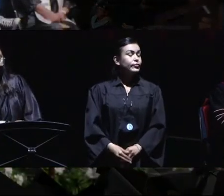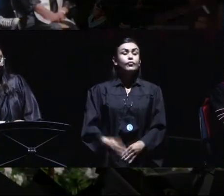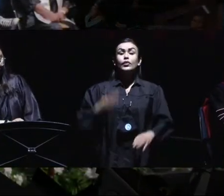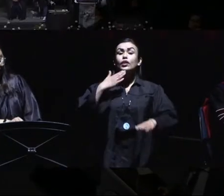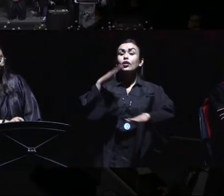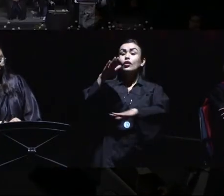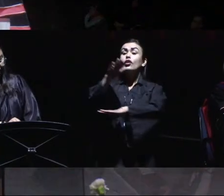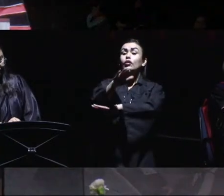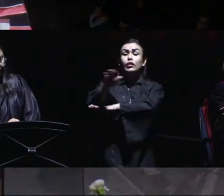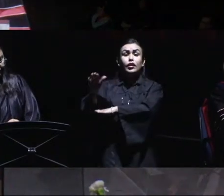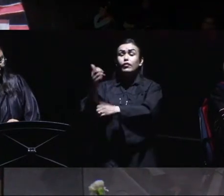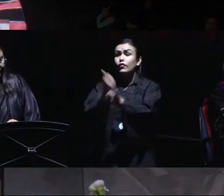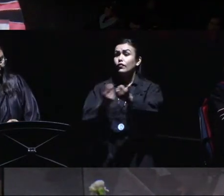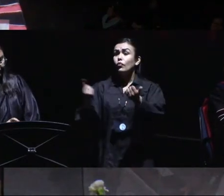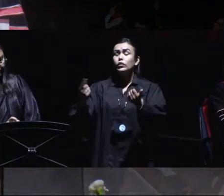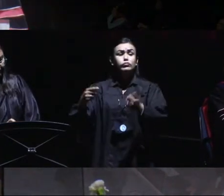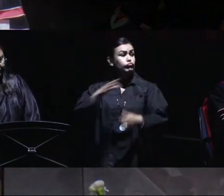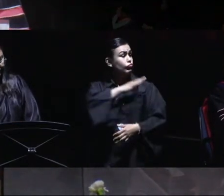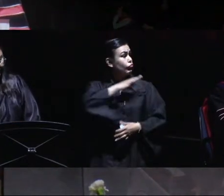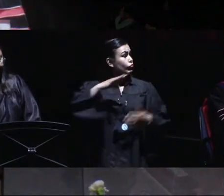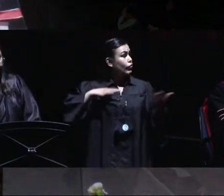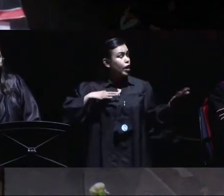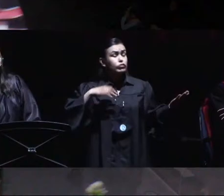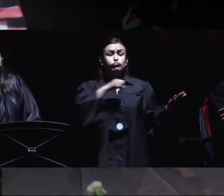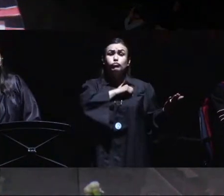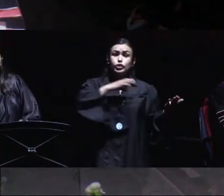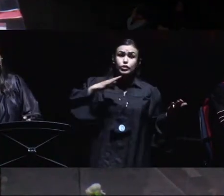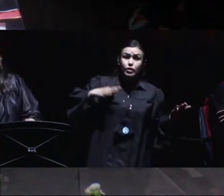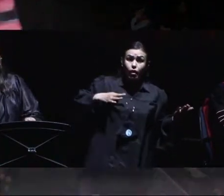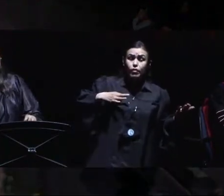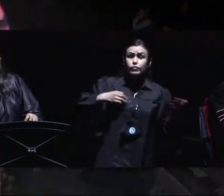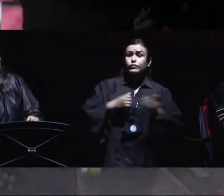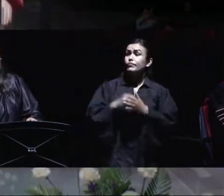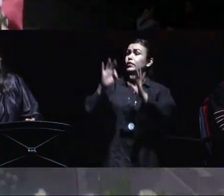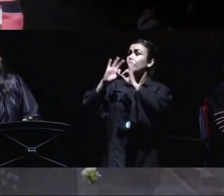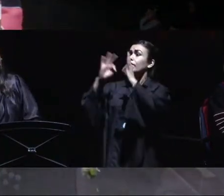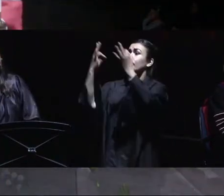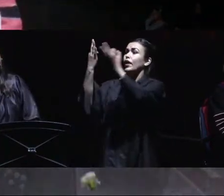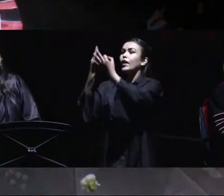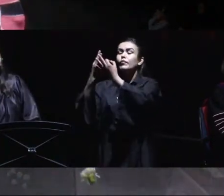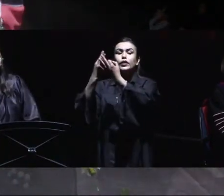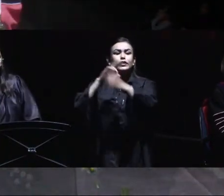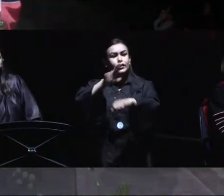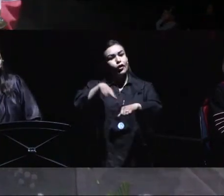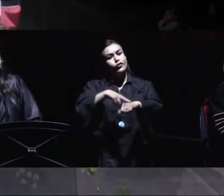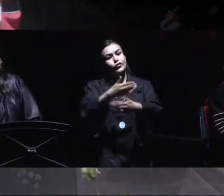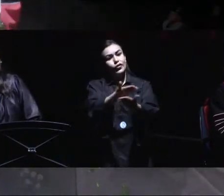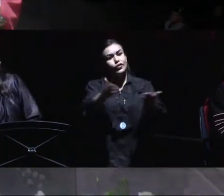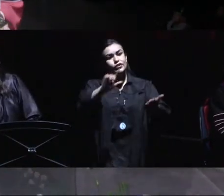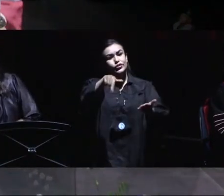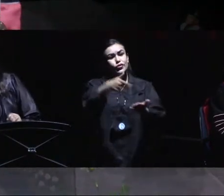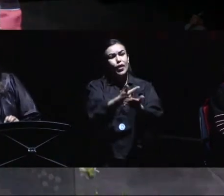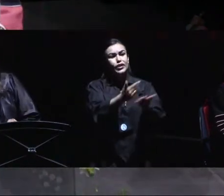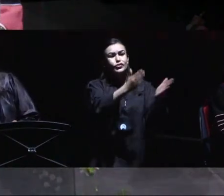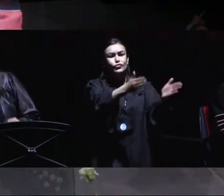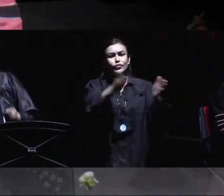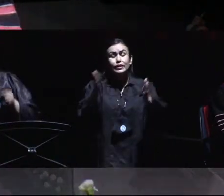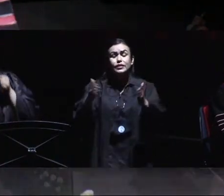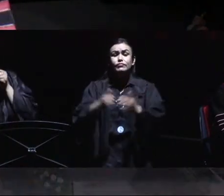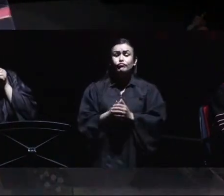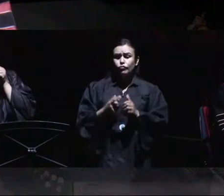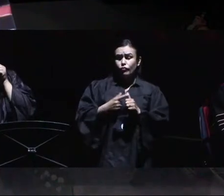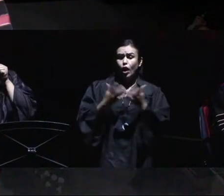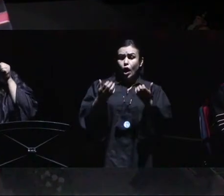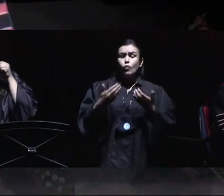Good evening, everyone. Good evening, faculty, staff, family members, and of course, graduates. I would like to begin by